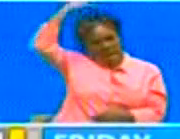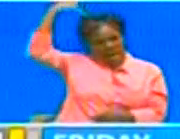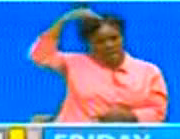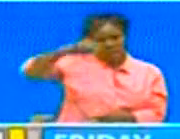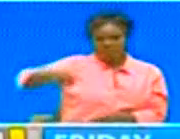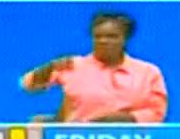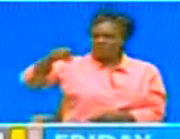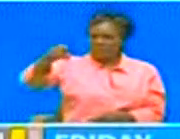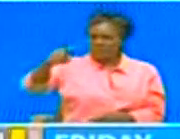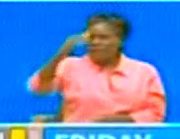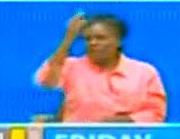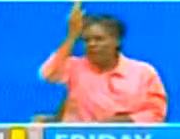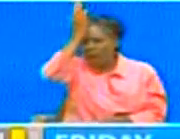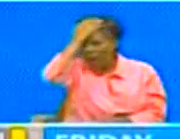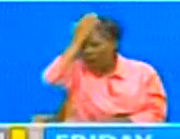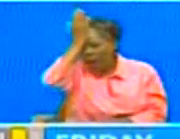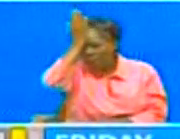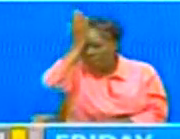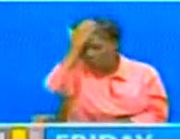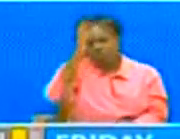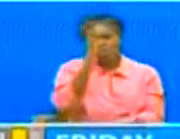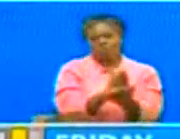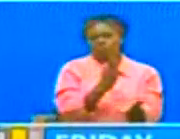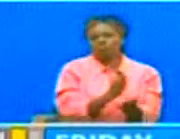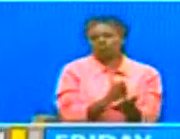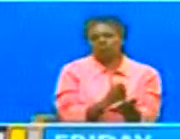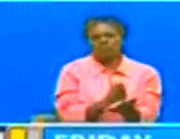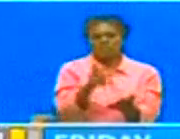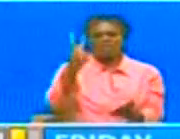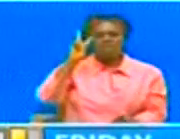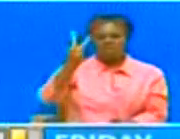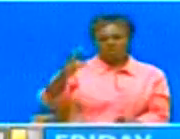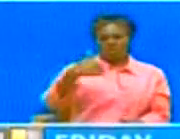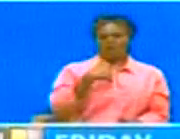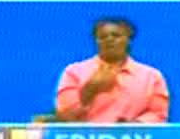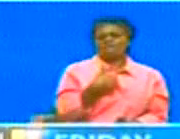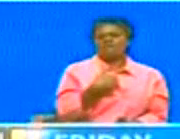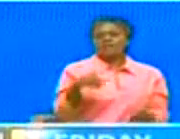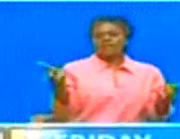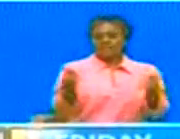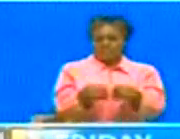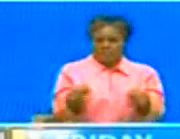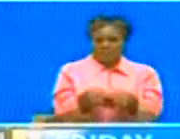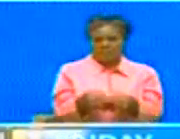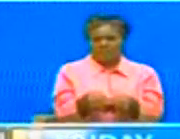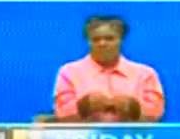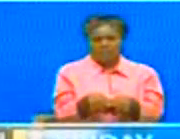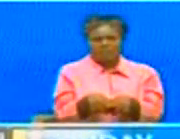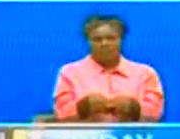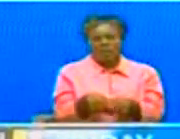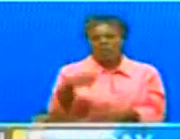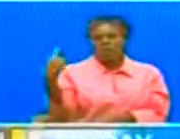he's such a humble man, mm-hmm. and yet this man has such a vision. Yes, yes. yes, yes. And it is